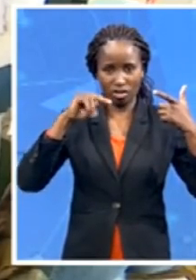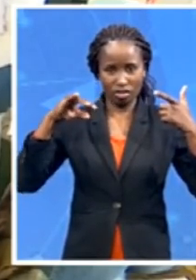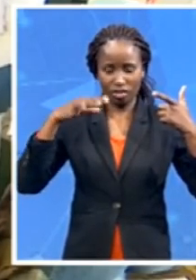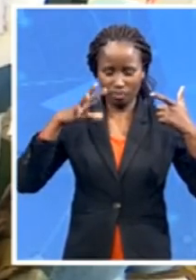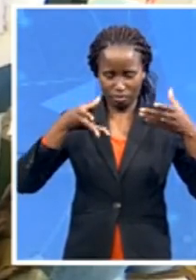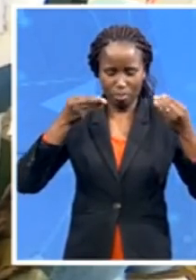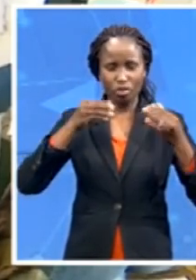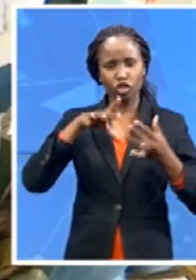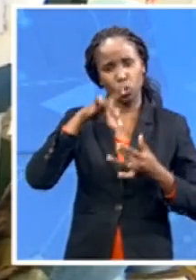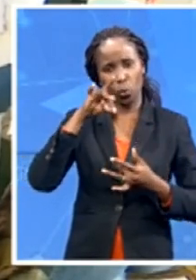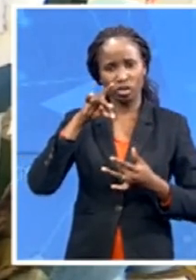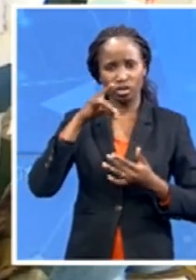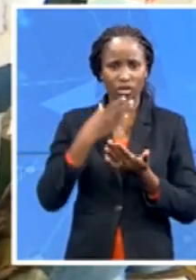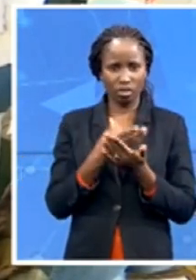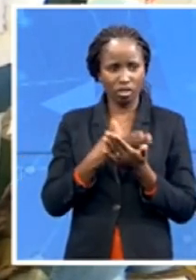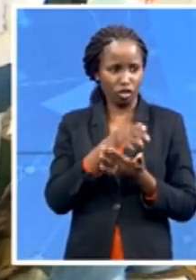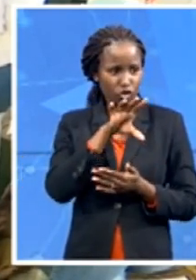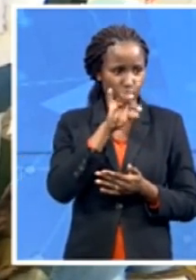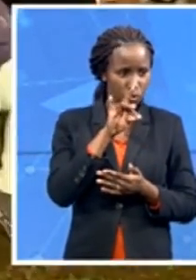phakathi kukaholomisa ne-corruption.